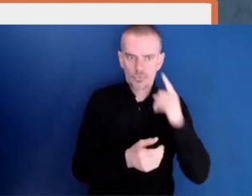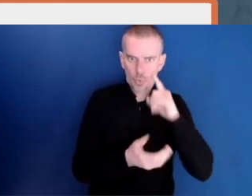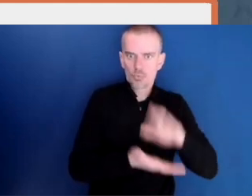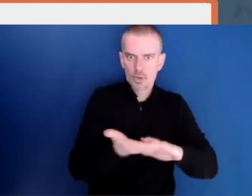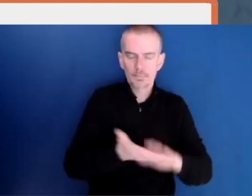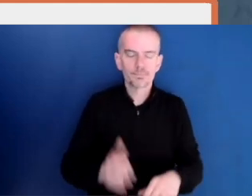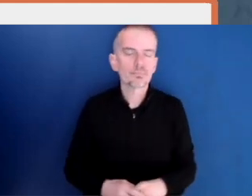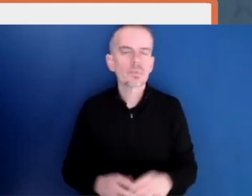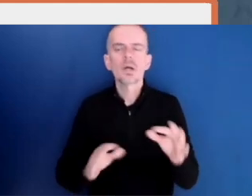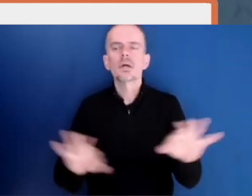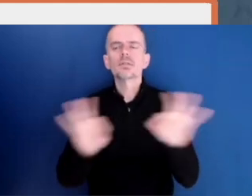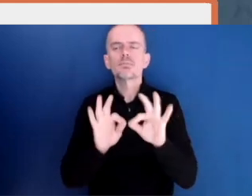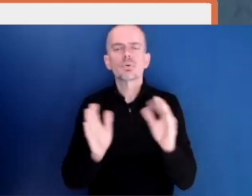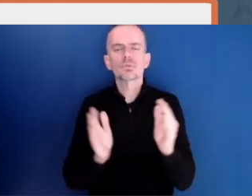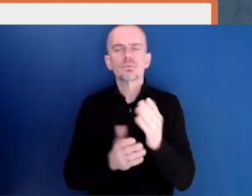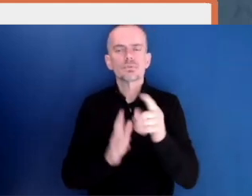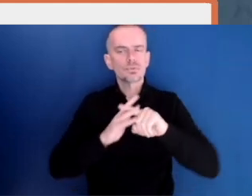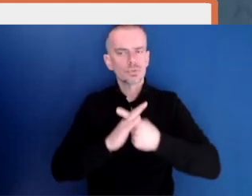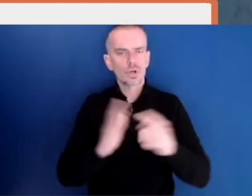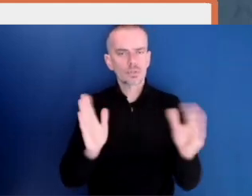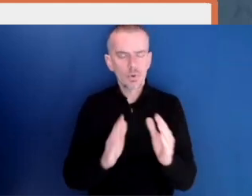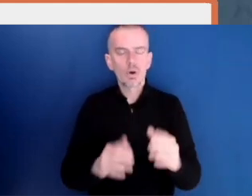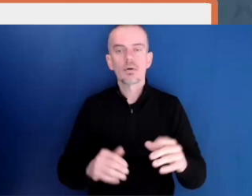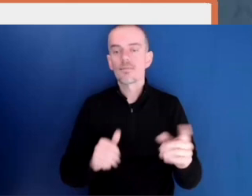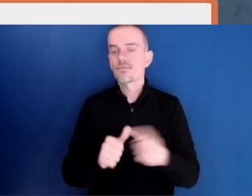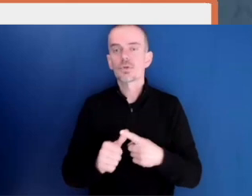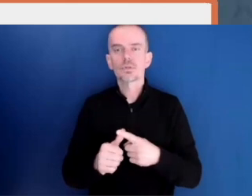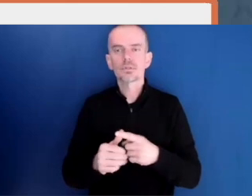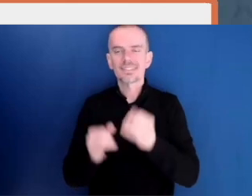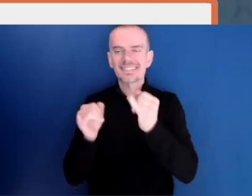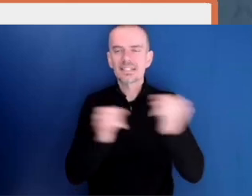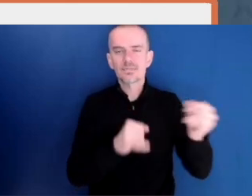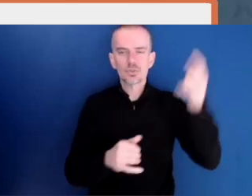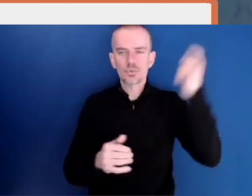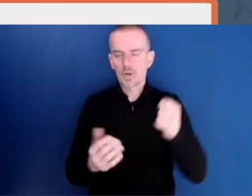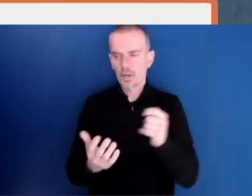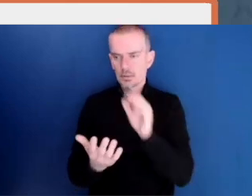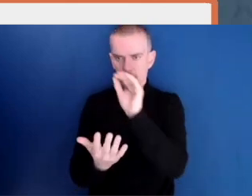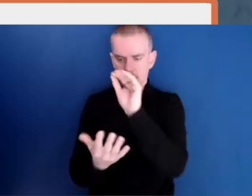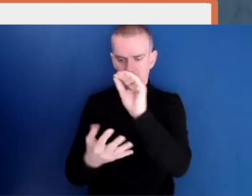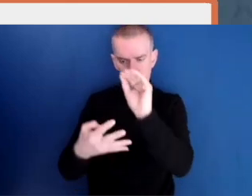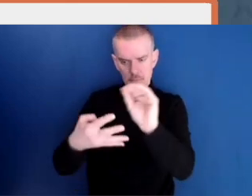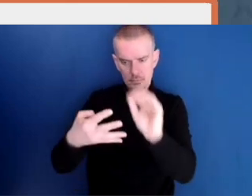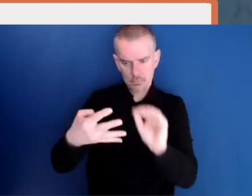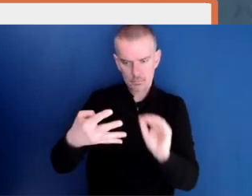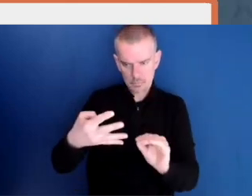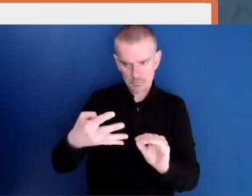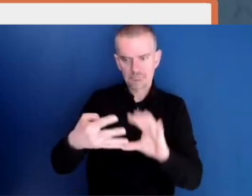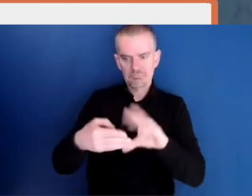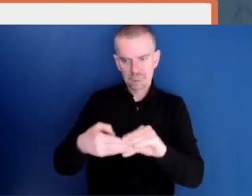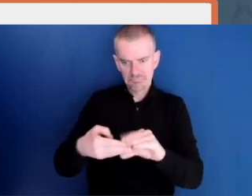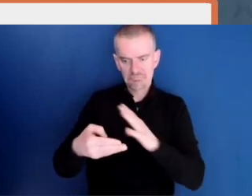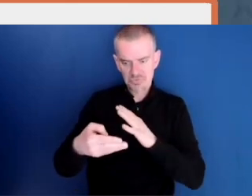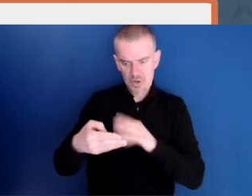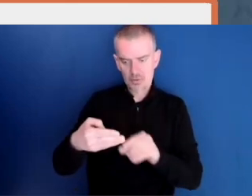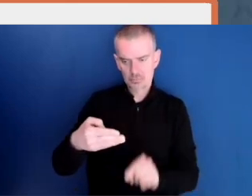I said, adding up individual grants that you expect to receive or, adding up any equipment purchases you anticipate in the